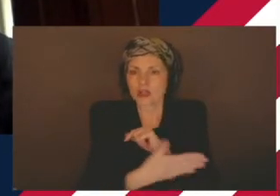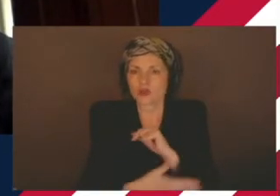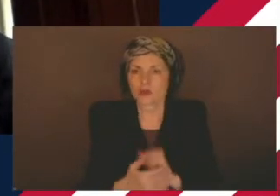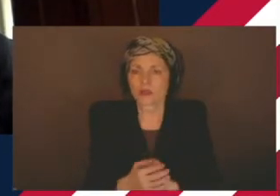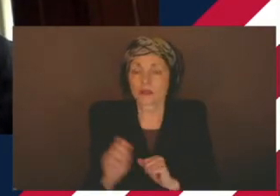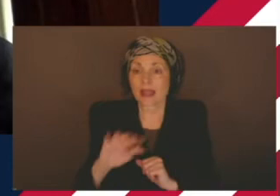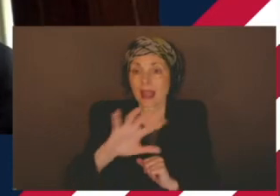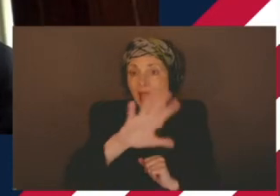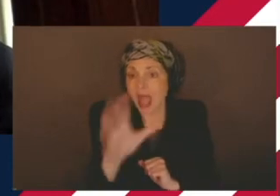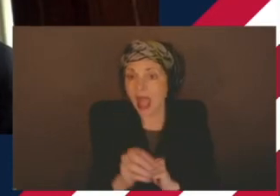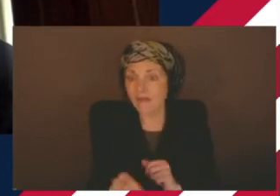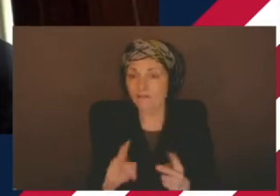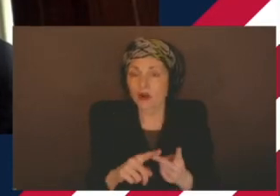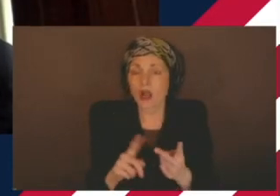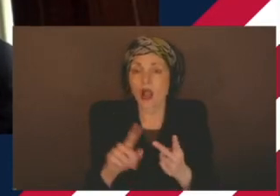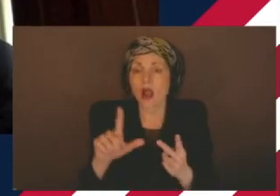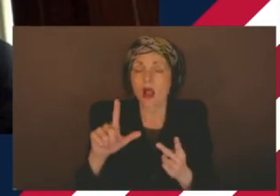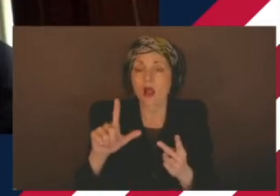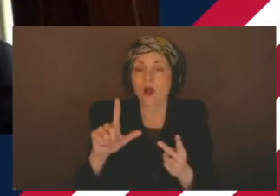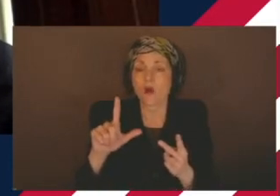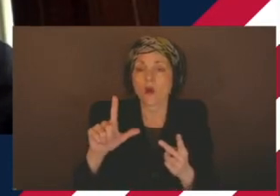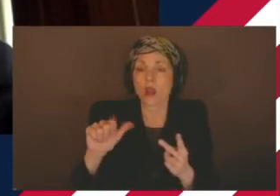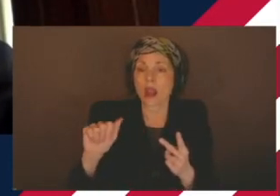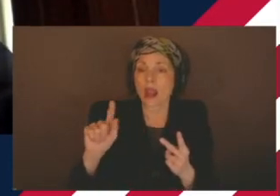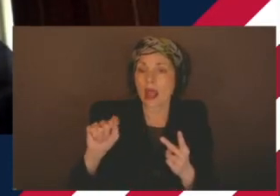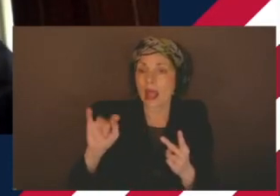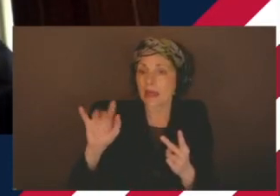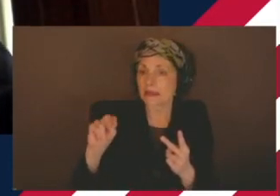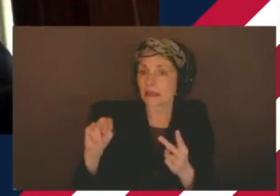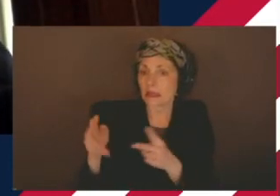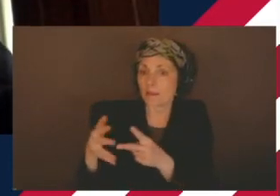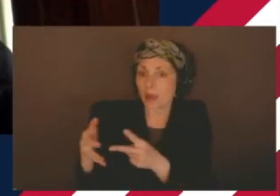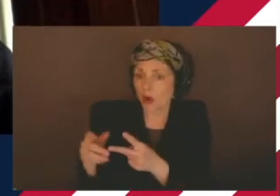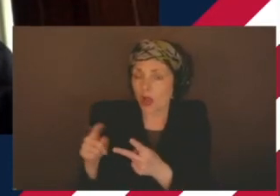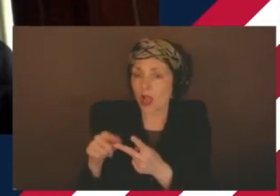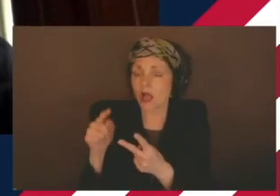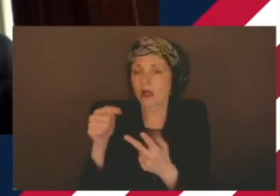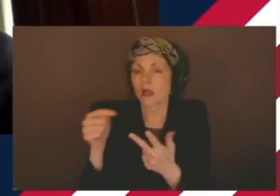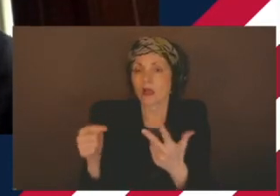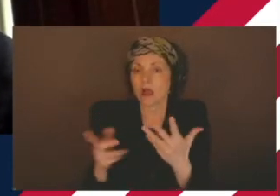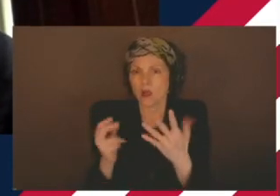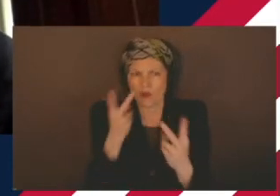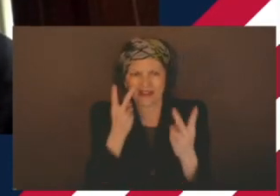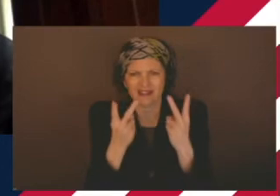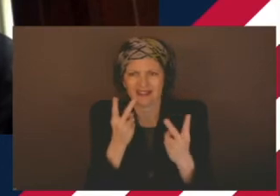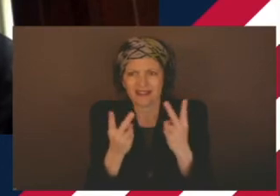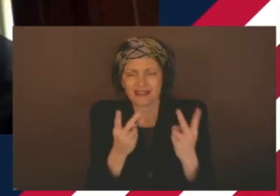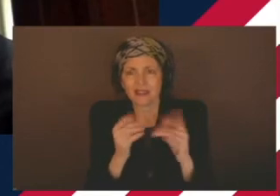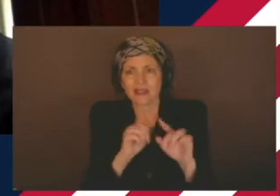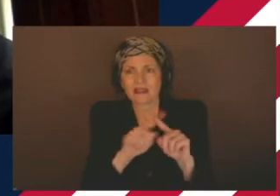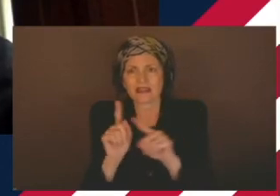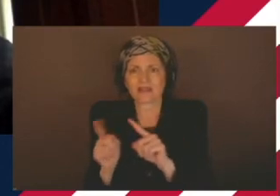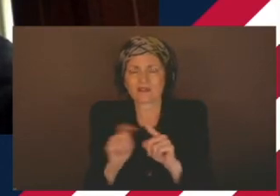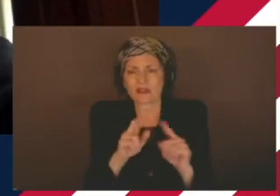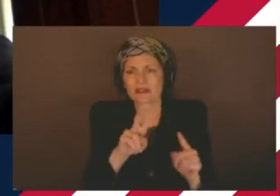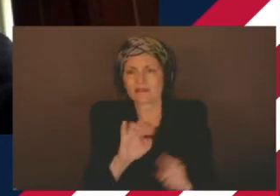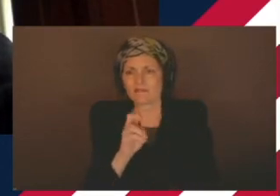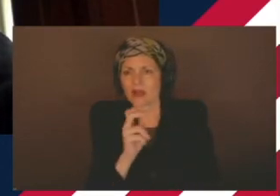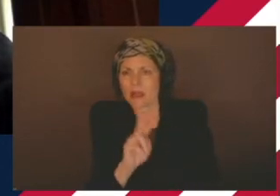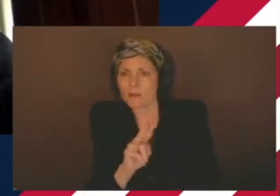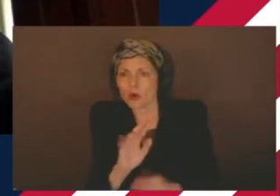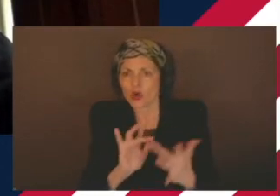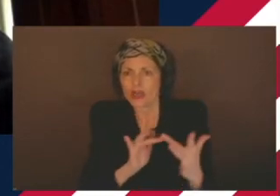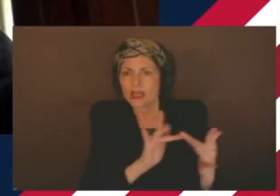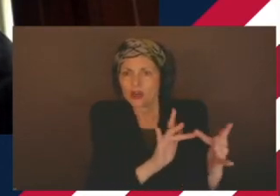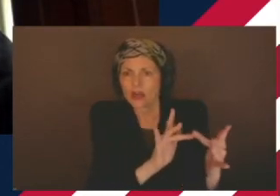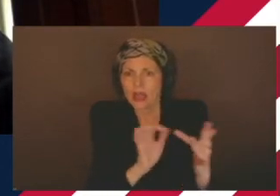America. And in a future in which we may actually see a bifurcated internet, it's extraordinarily important to think about who's going to end up on what